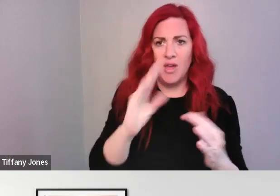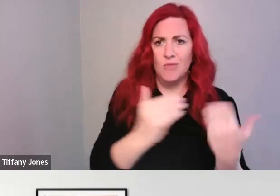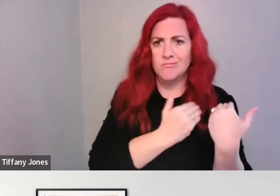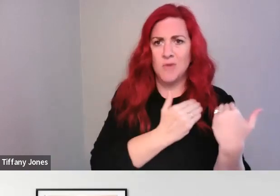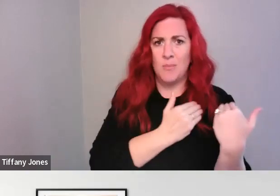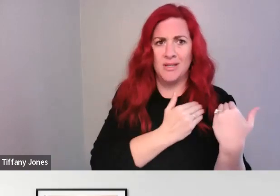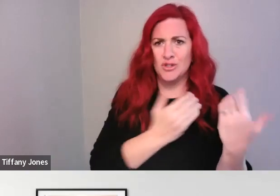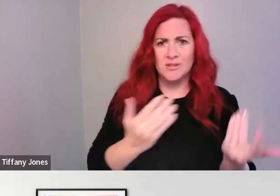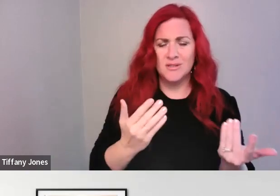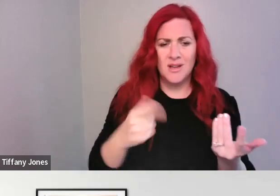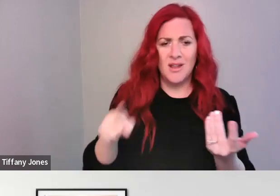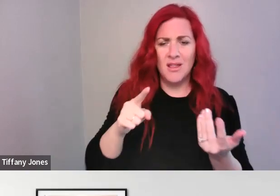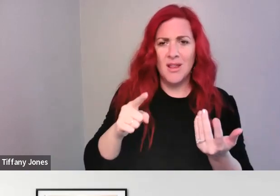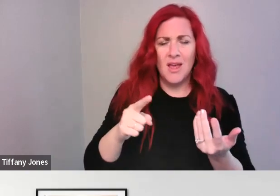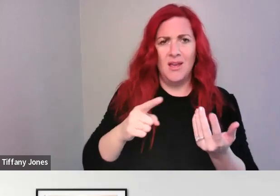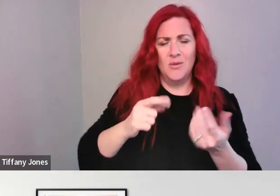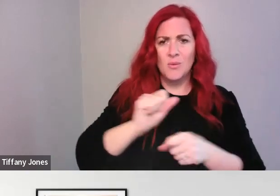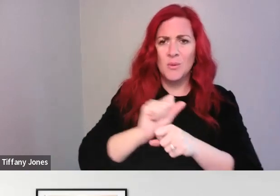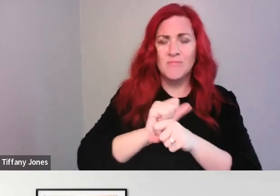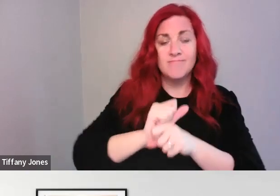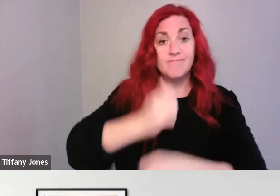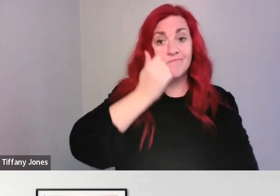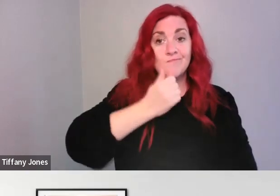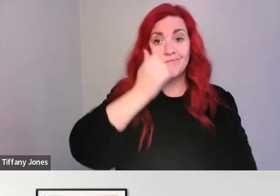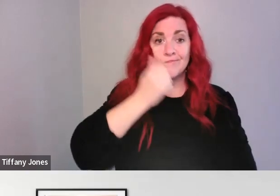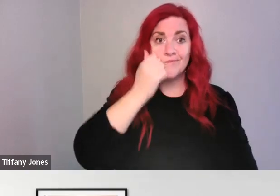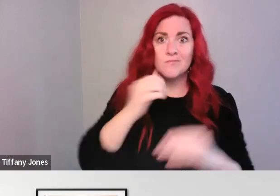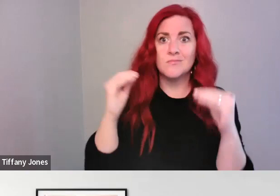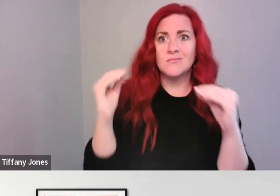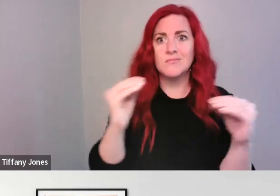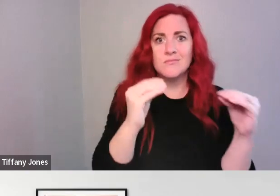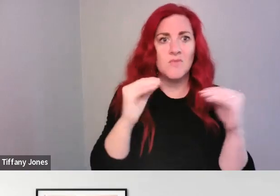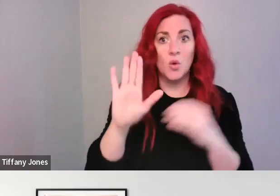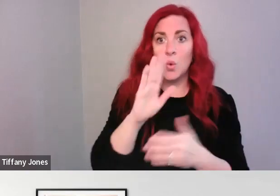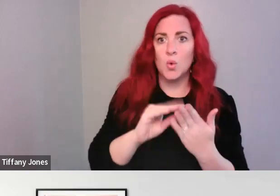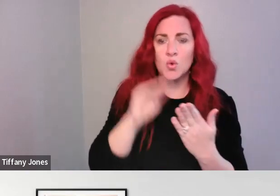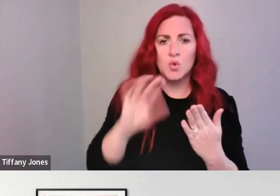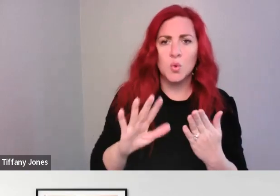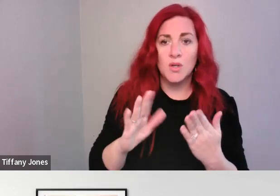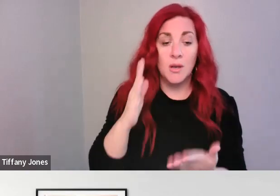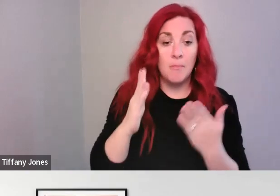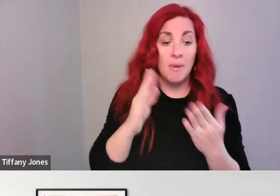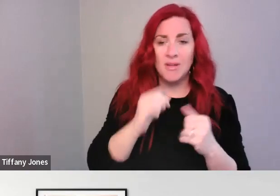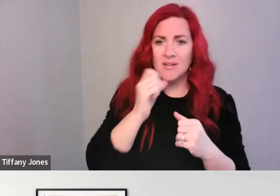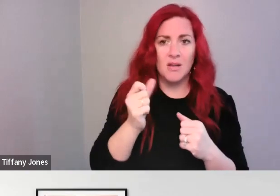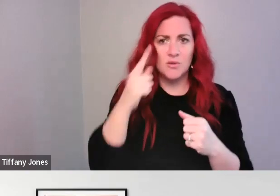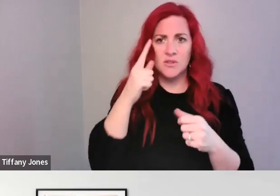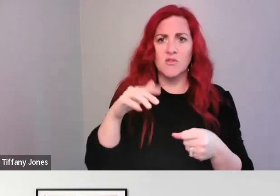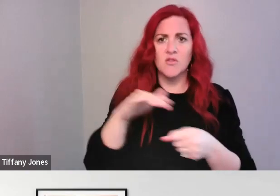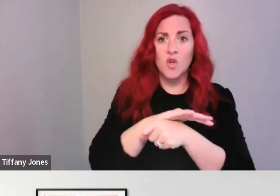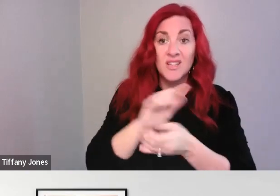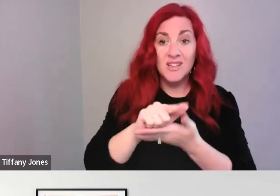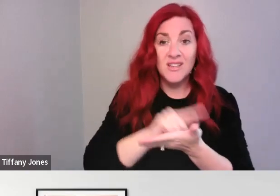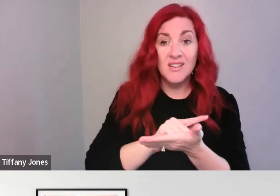are. They're dealing with the day-to-day of educating your student. They may not be up to par when it comes to understanding the